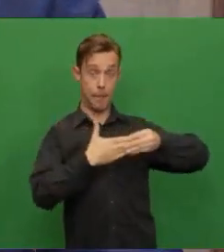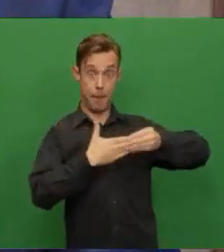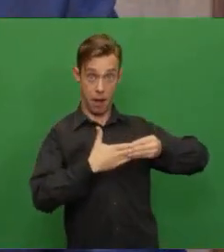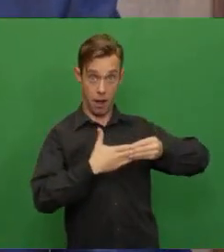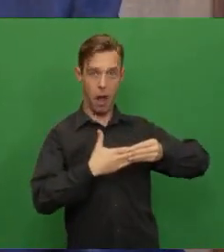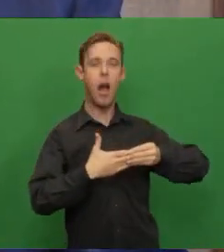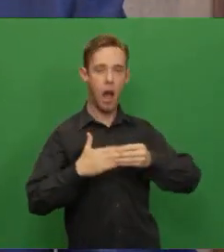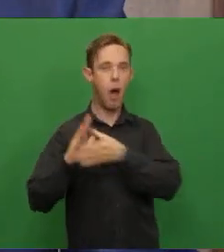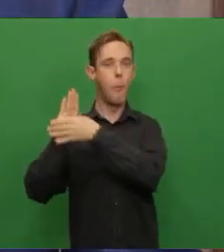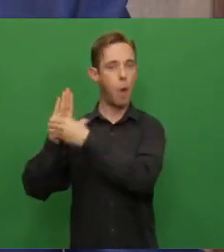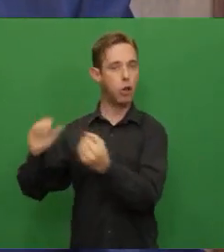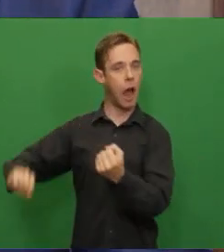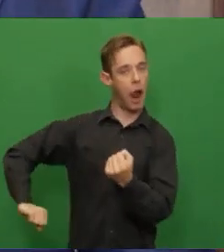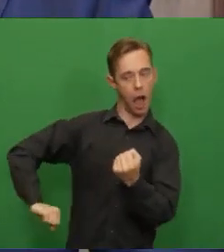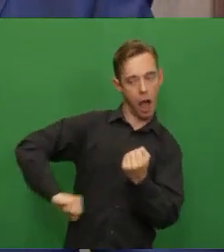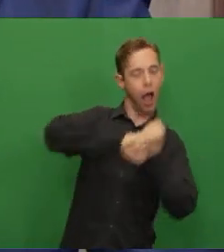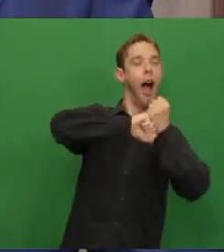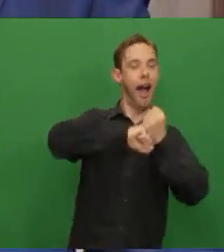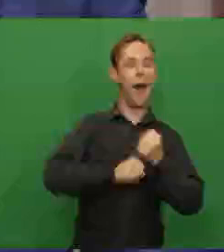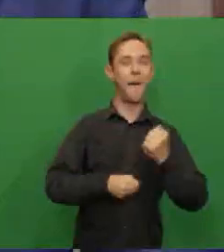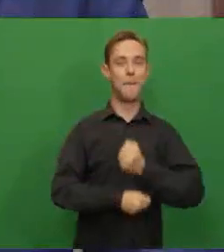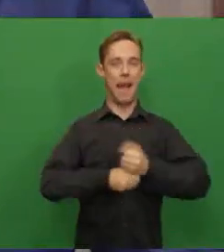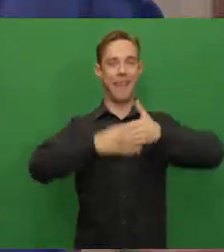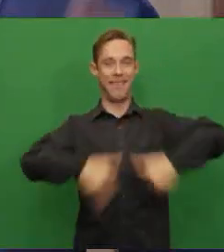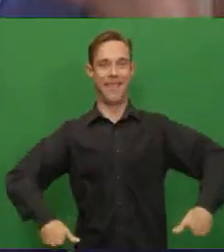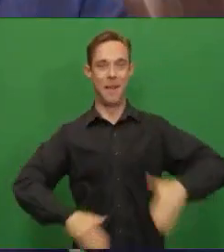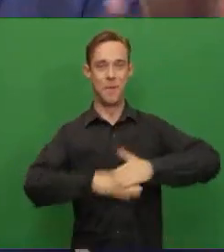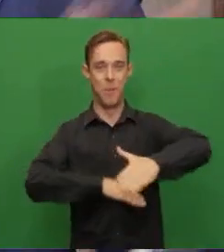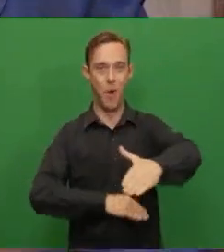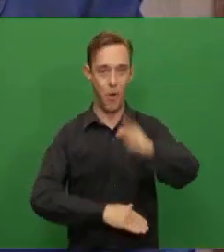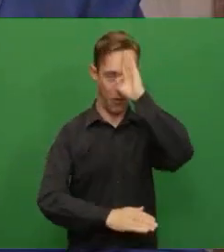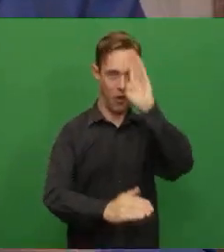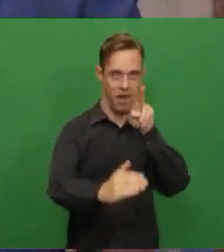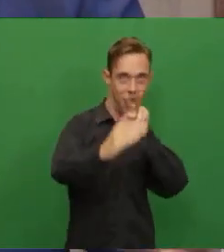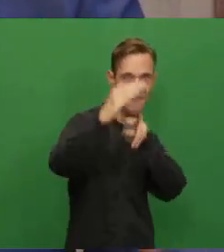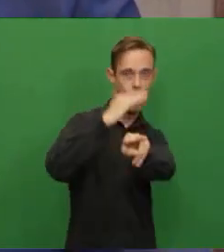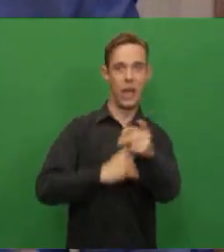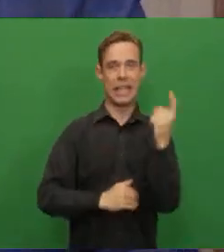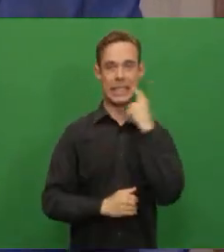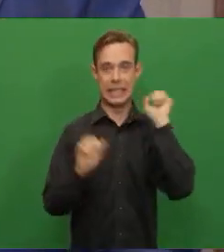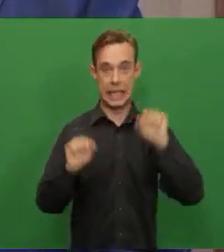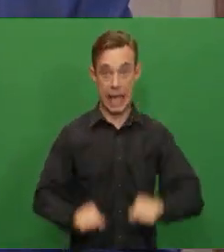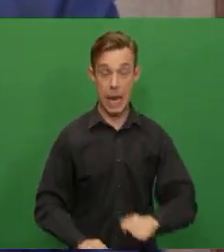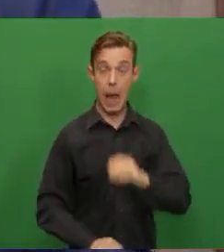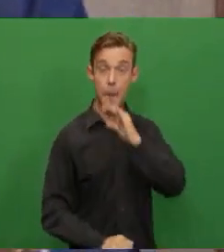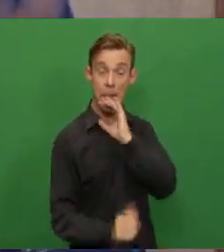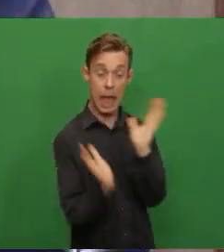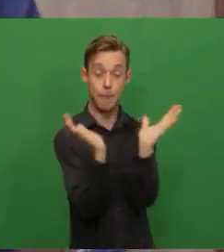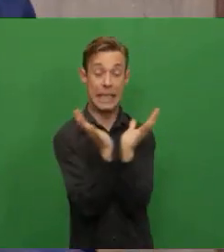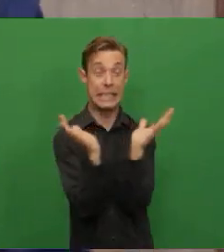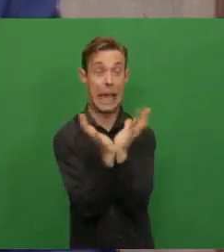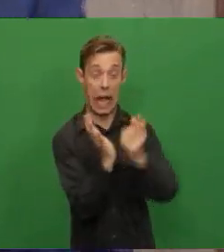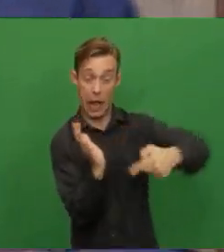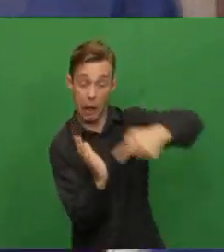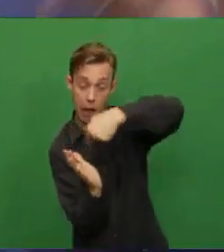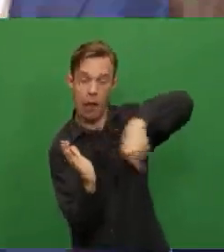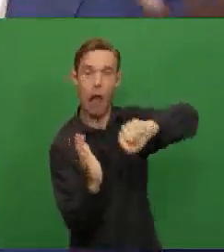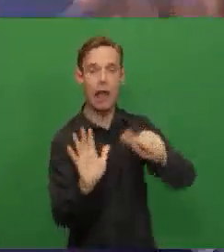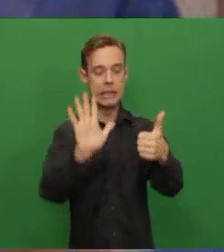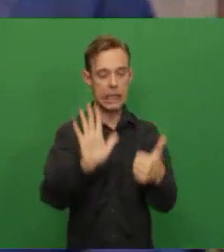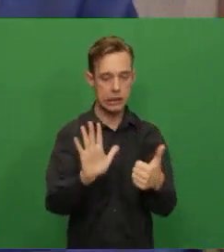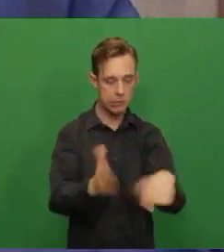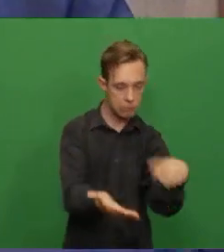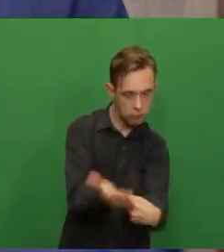at a decision. So all the other MPC members make their inputs, and this 7th member called the QPM